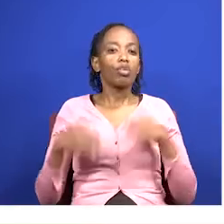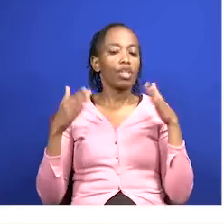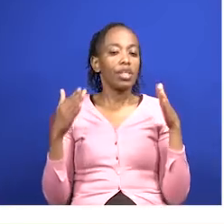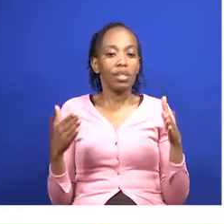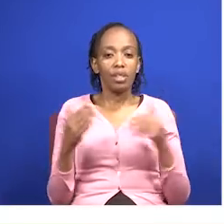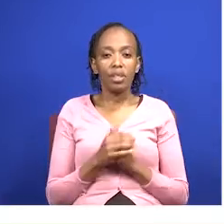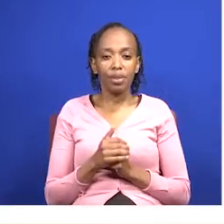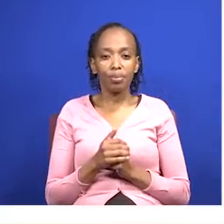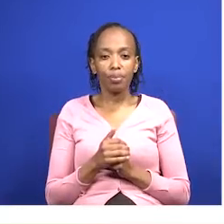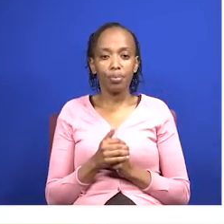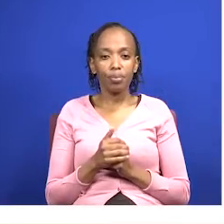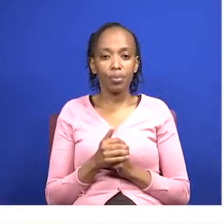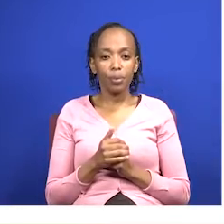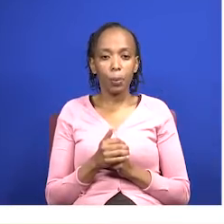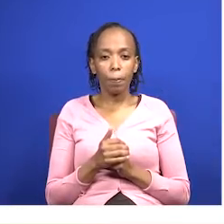Great.